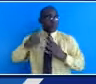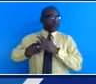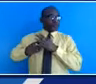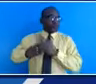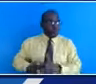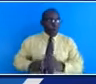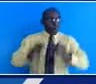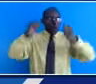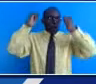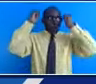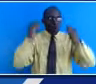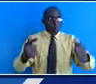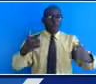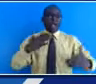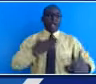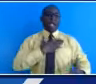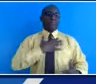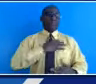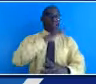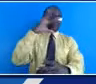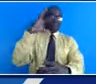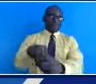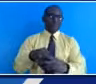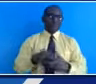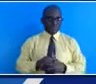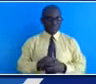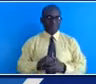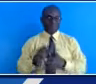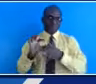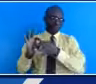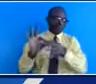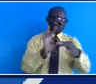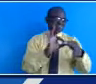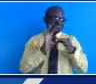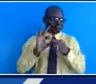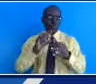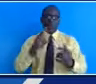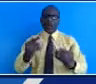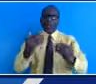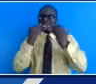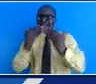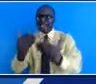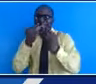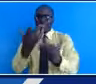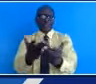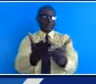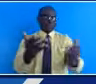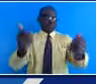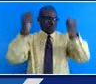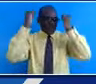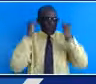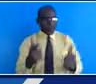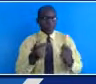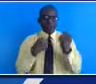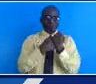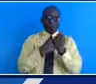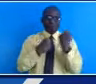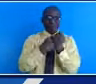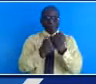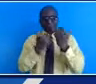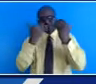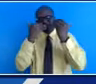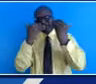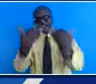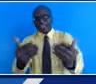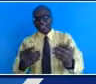everyone for their understanding, and welcome everyone back to the new normal. Appreciate the opportunity. Thank you very much,